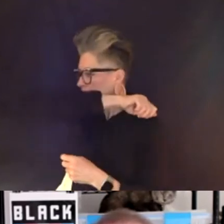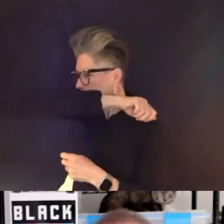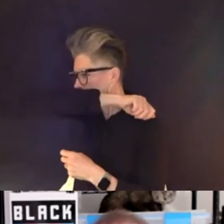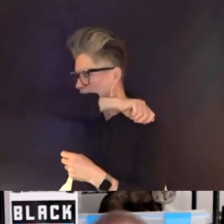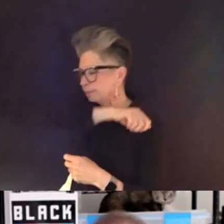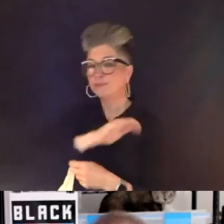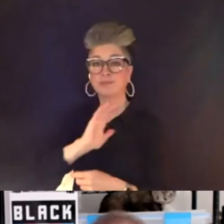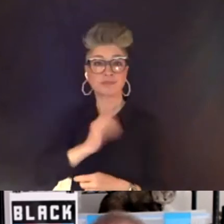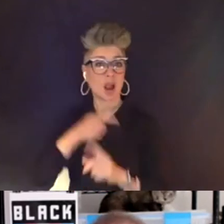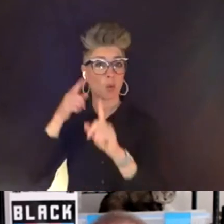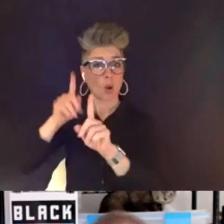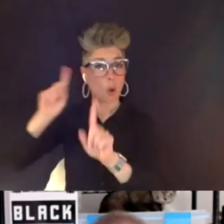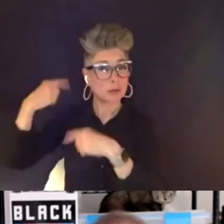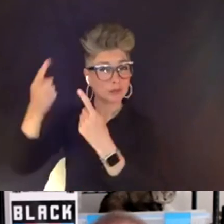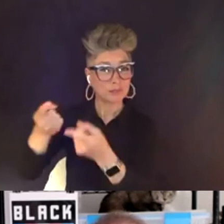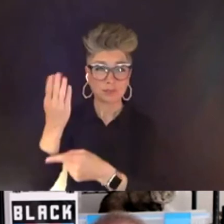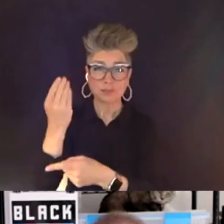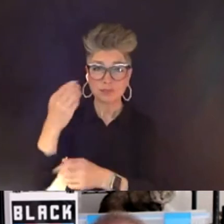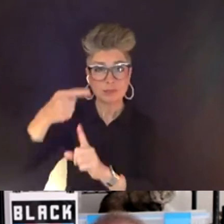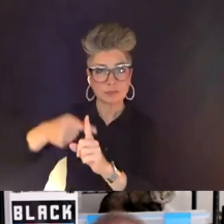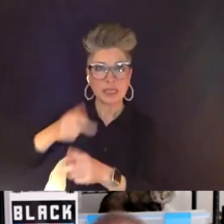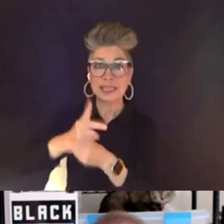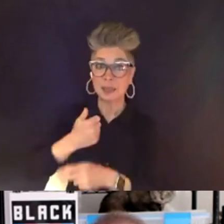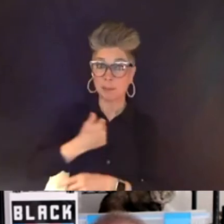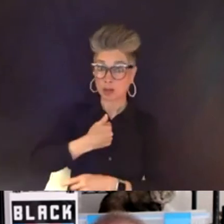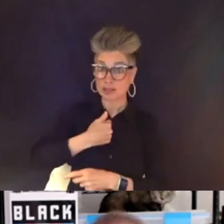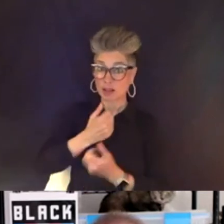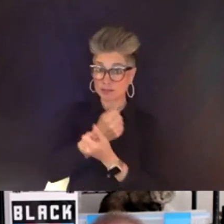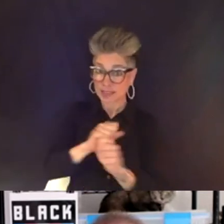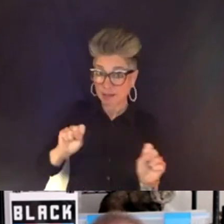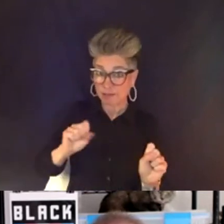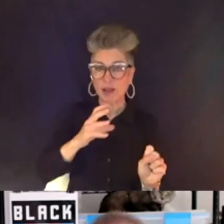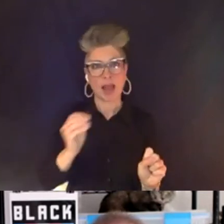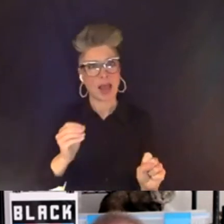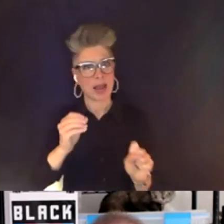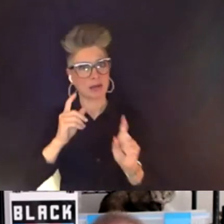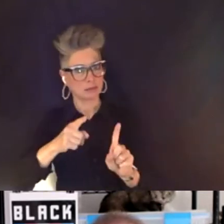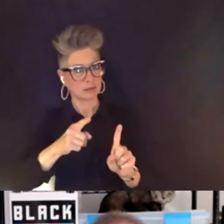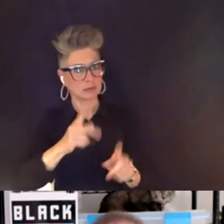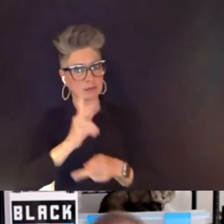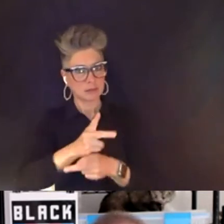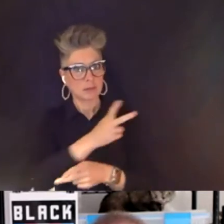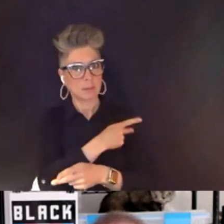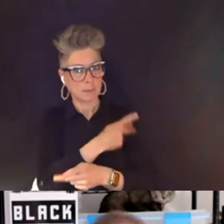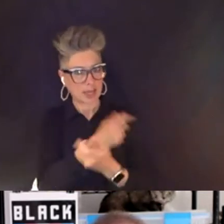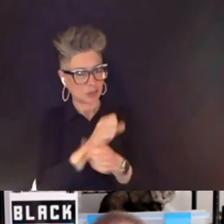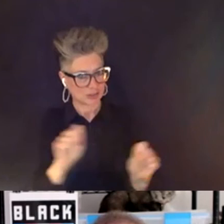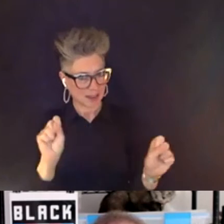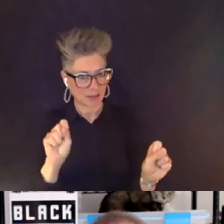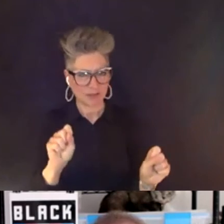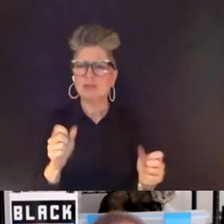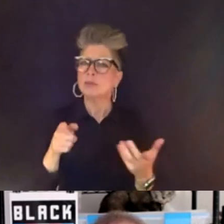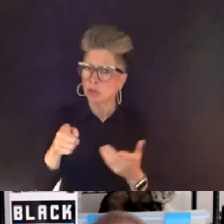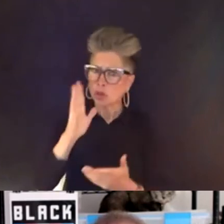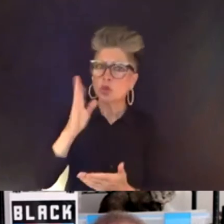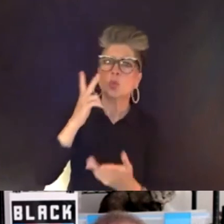last 14 months has been to keep ourselves safe, to keep our patients safe. So anytime someone comes in, you're going to see people with masks. You're going to